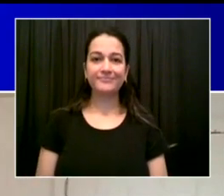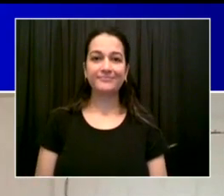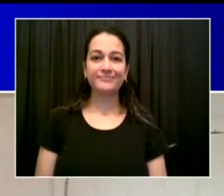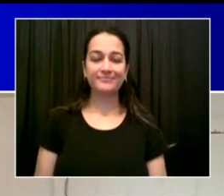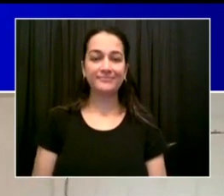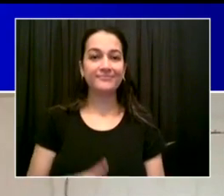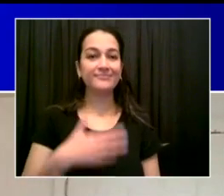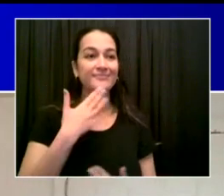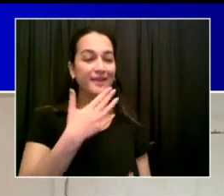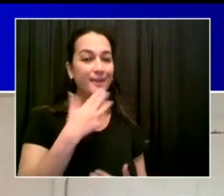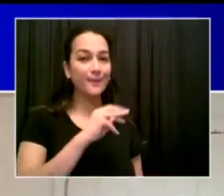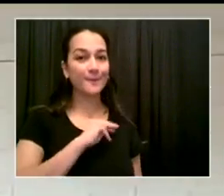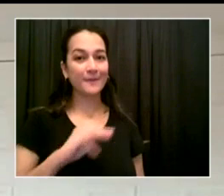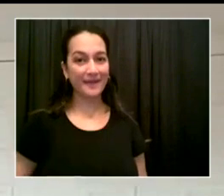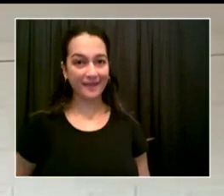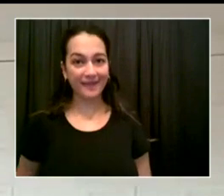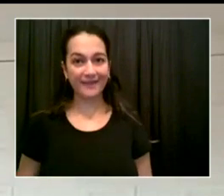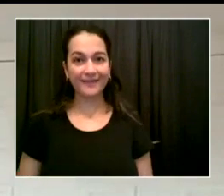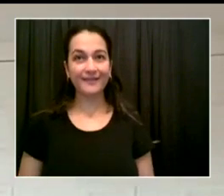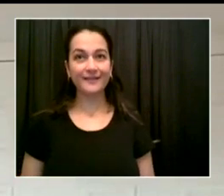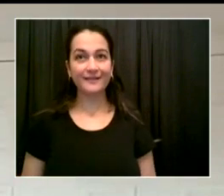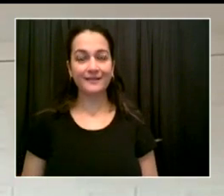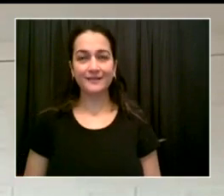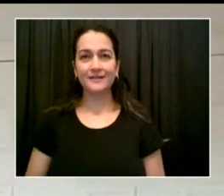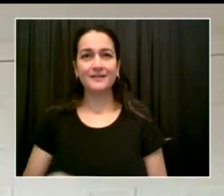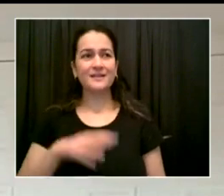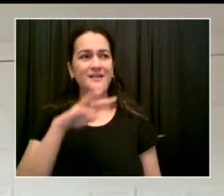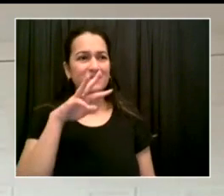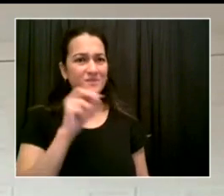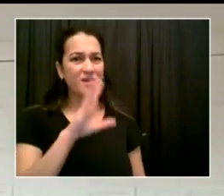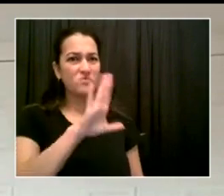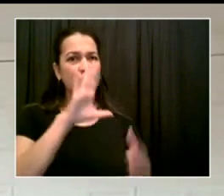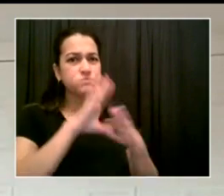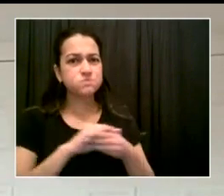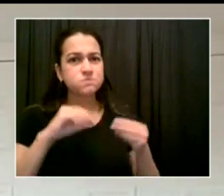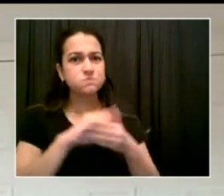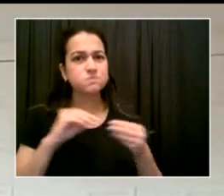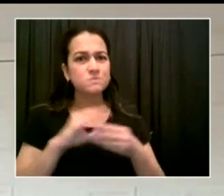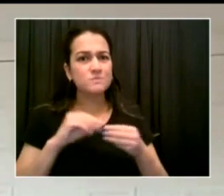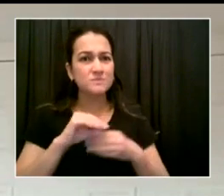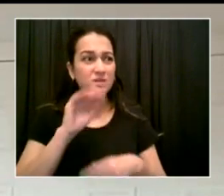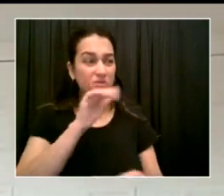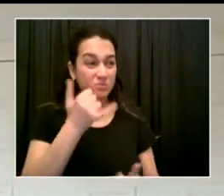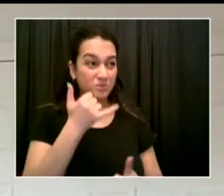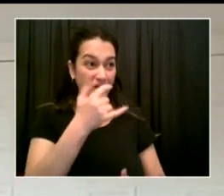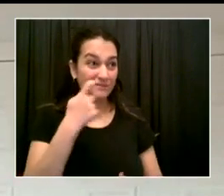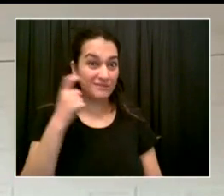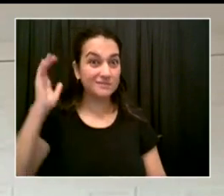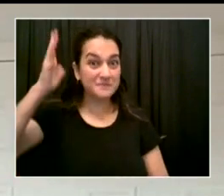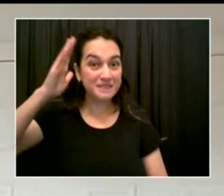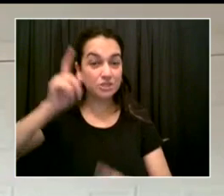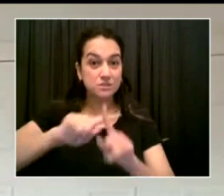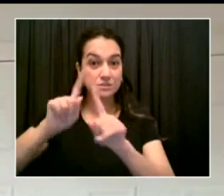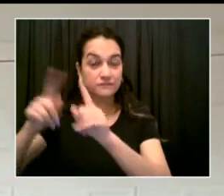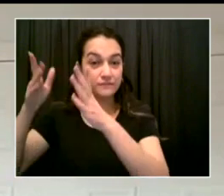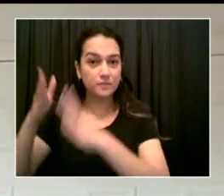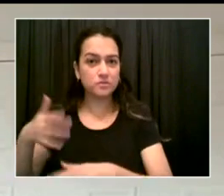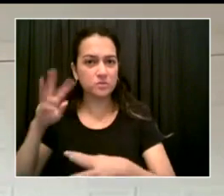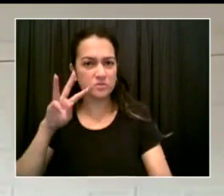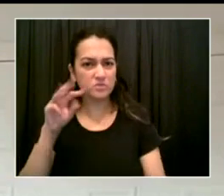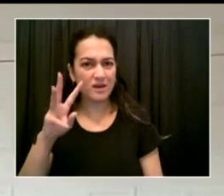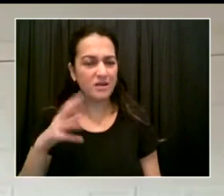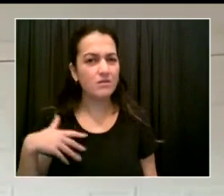leaders for coming together to thoughtfully move forward on these important new requirements to take care of our